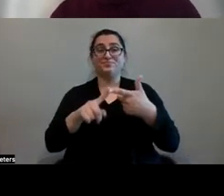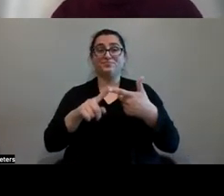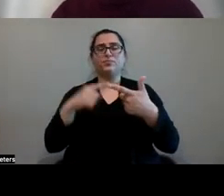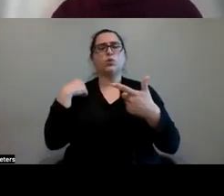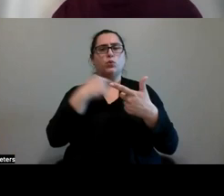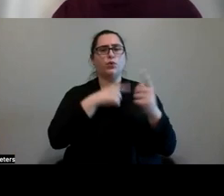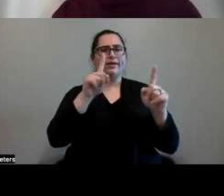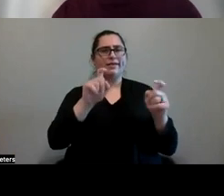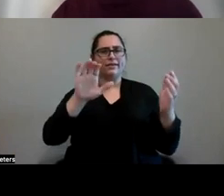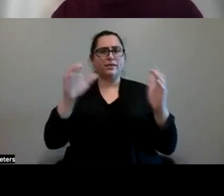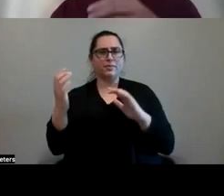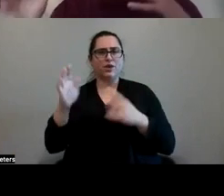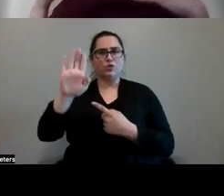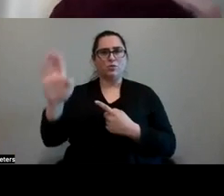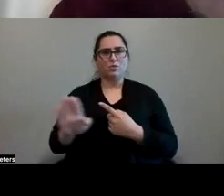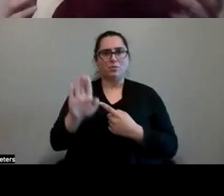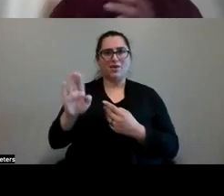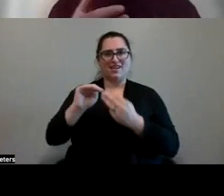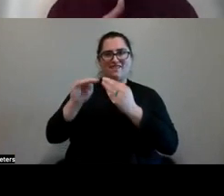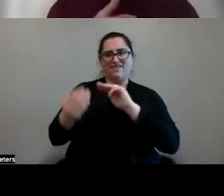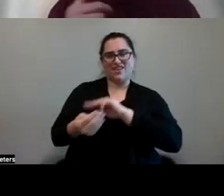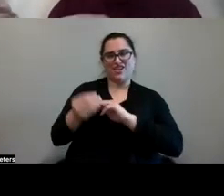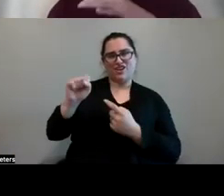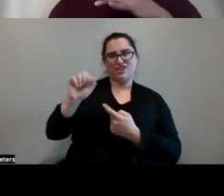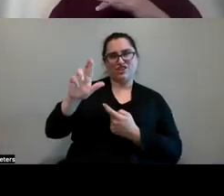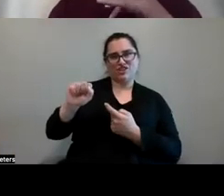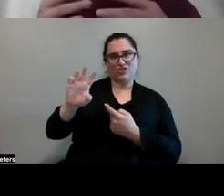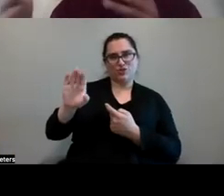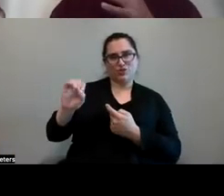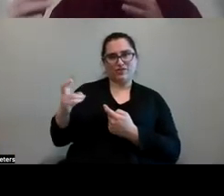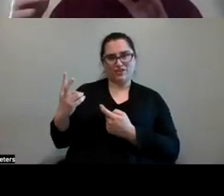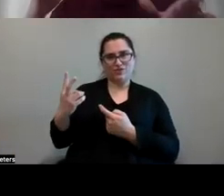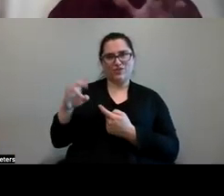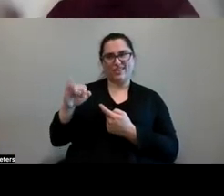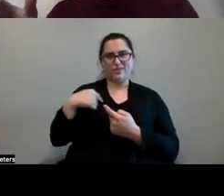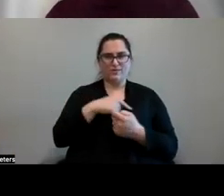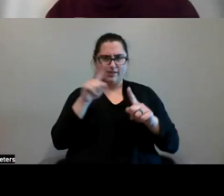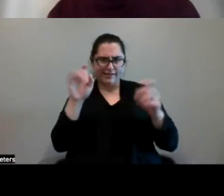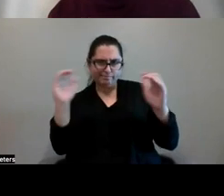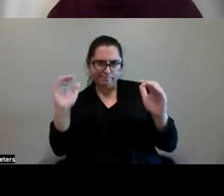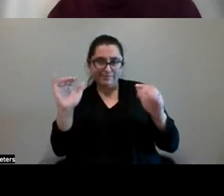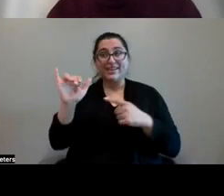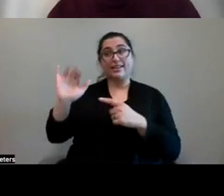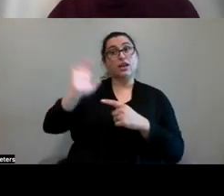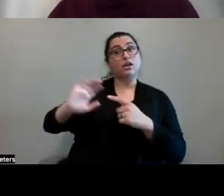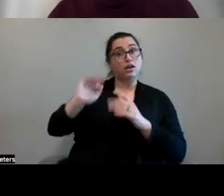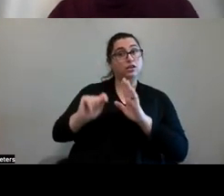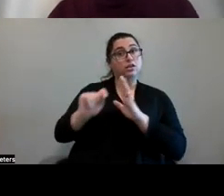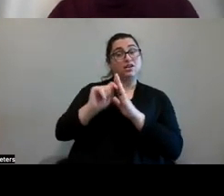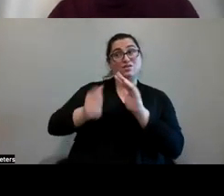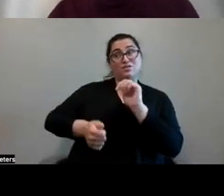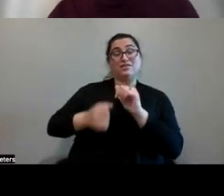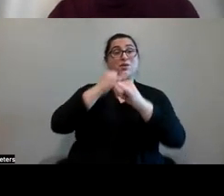SARS-CoV-2, the beta variant, which at the time was the most immune evasive